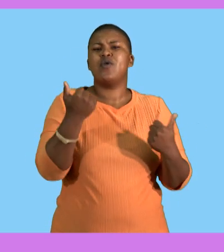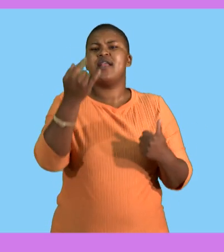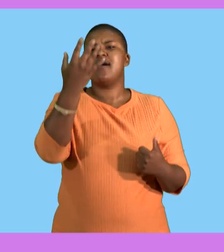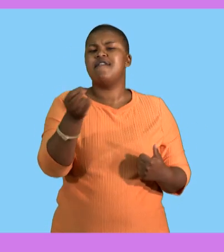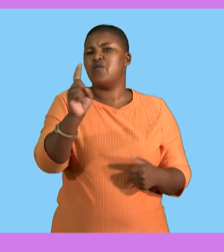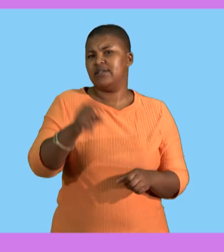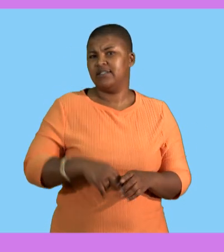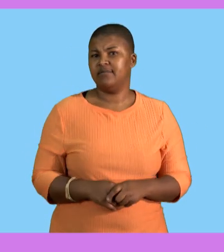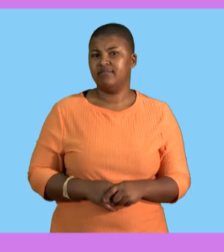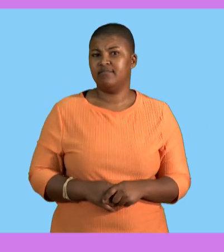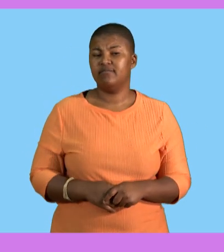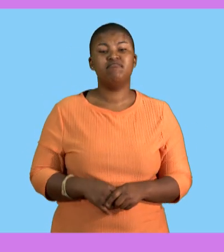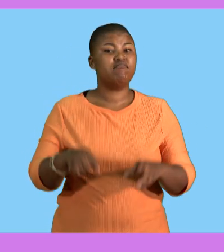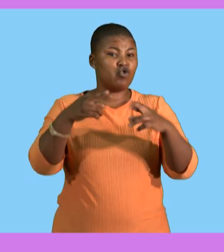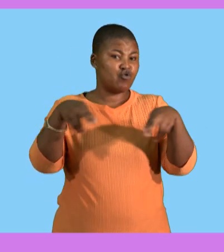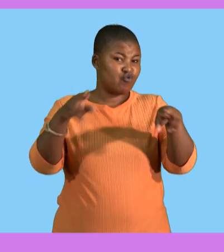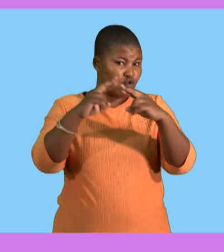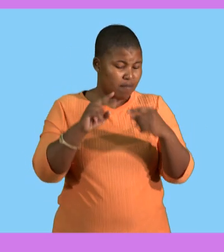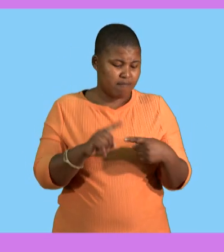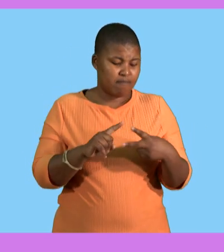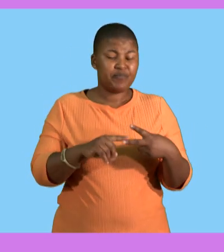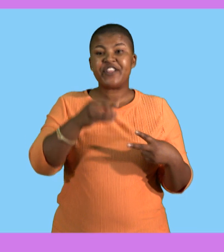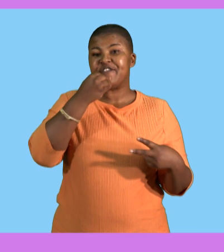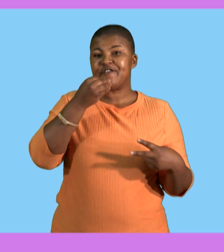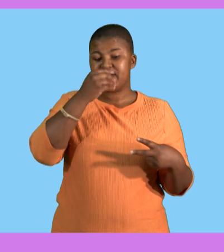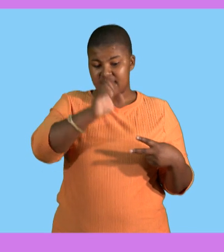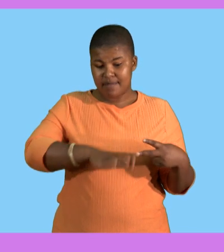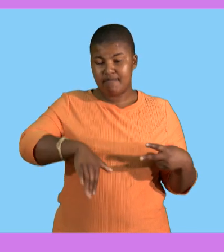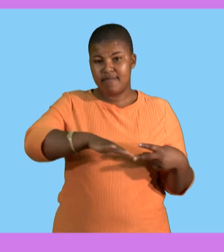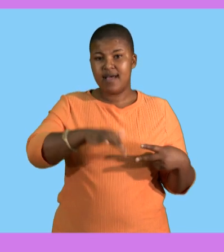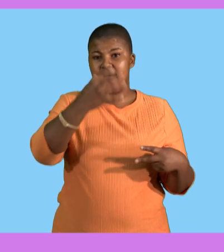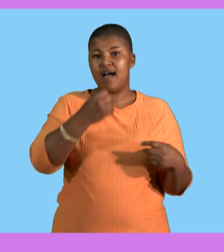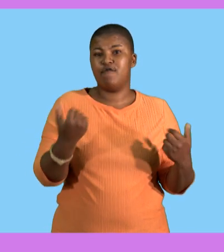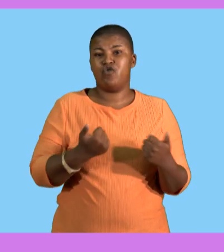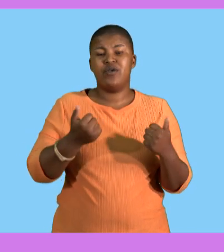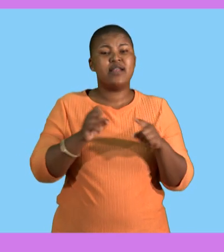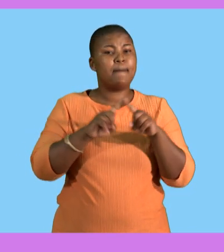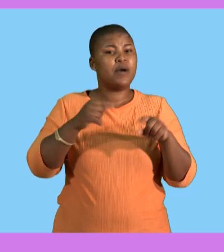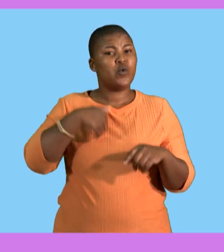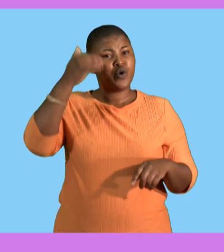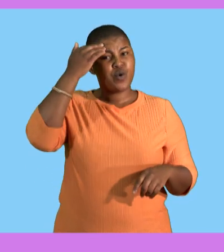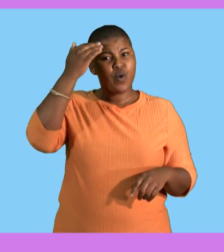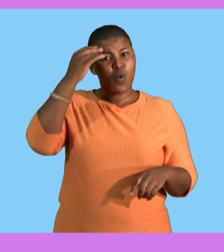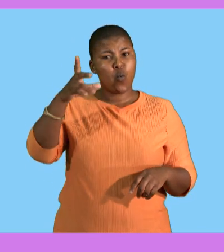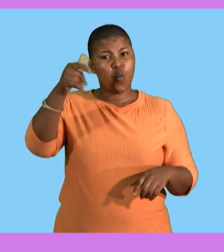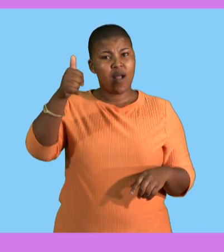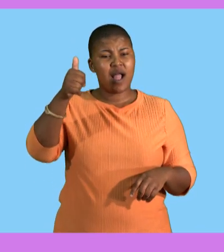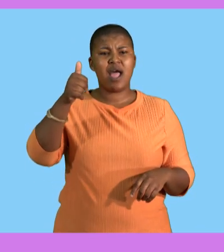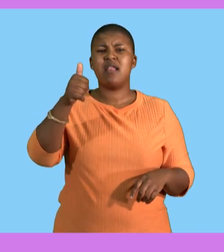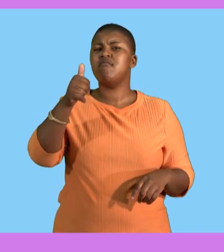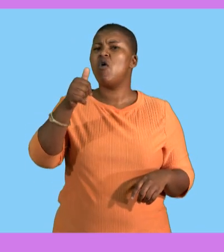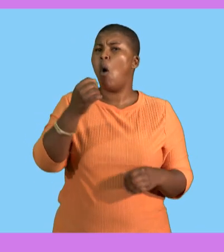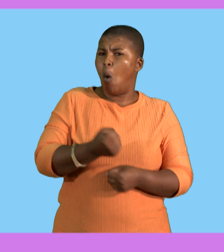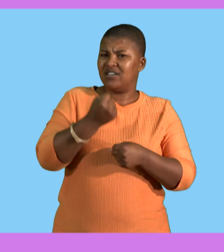got stables and we've got a feeding stall. But now we know that horses need more than